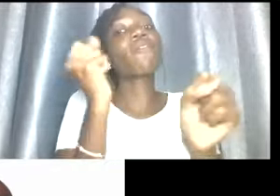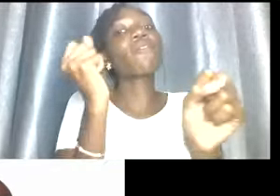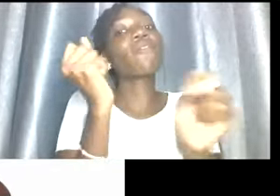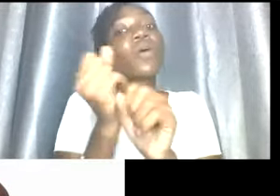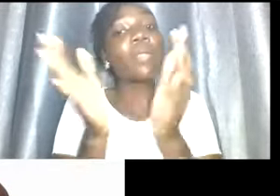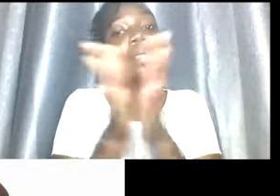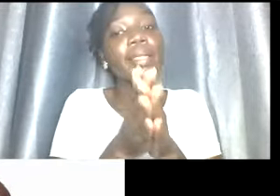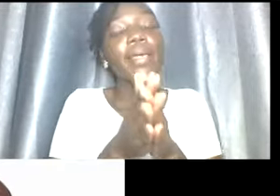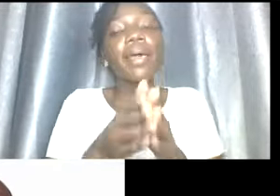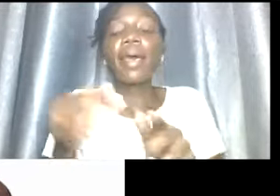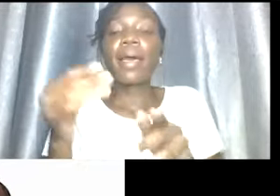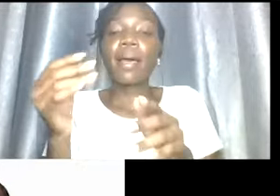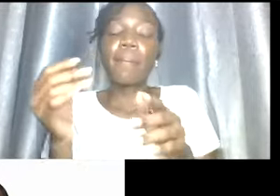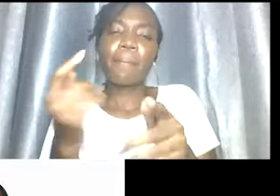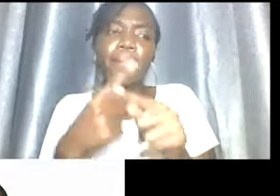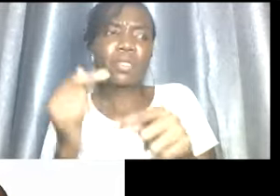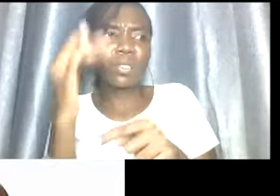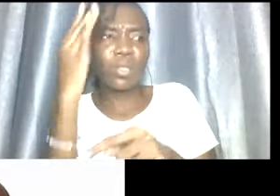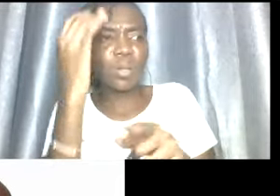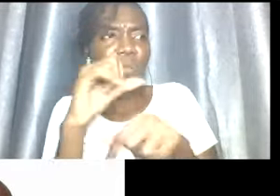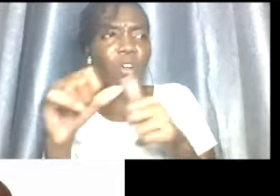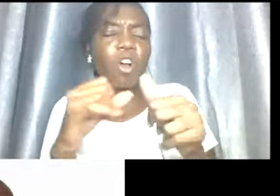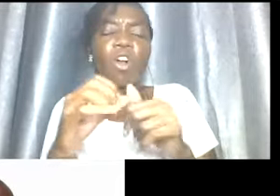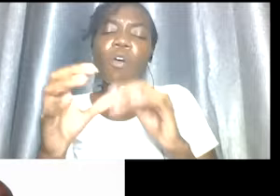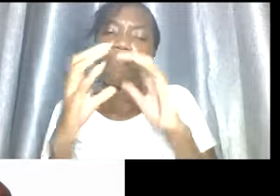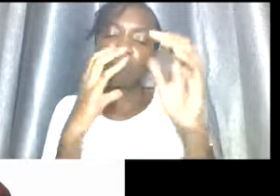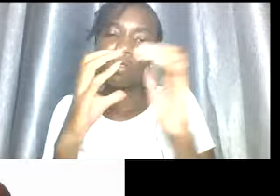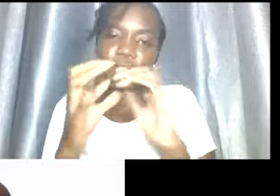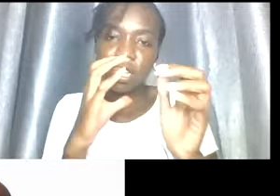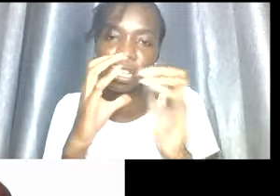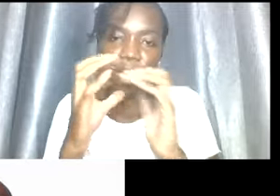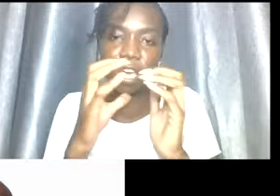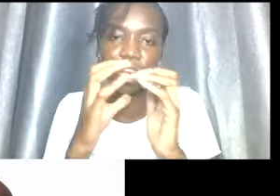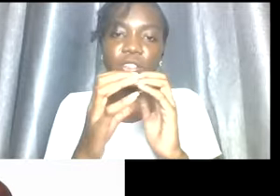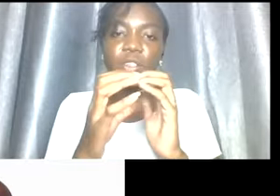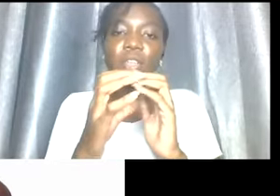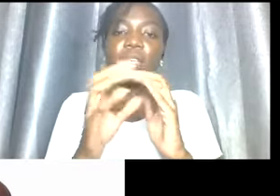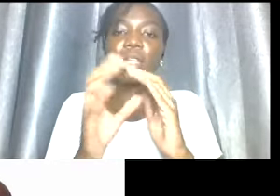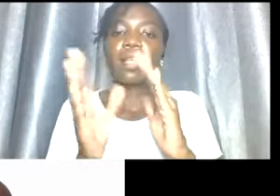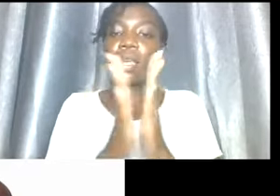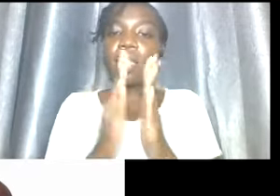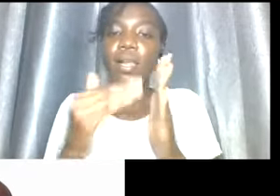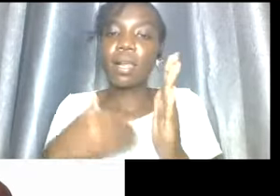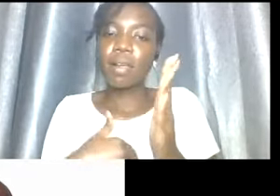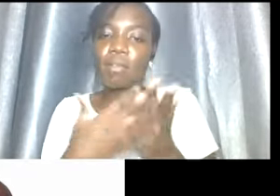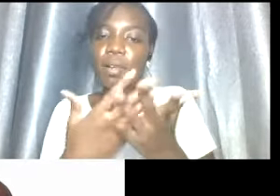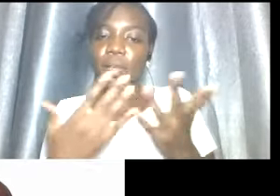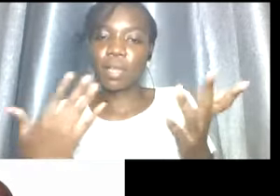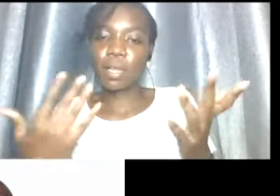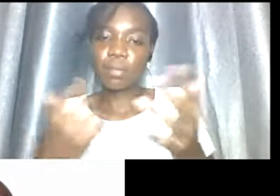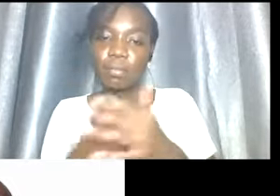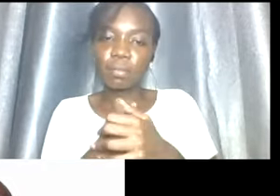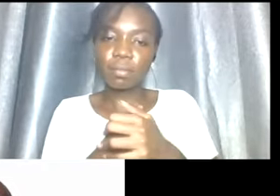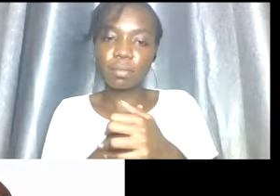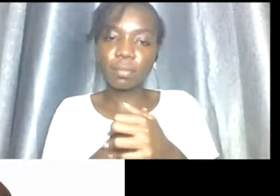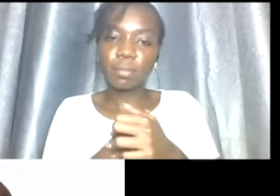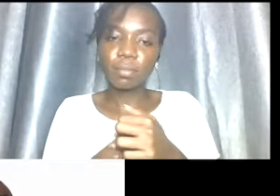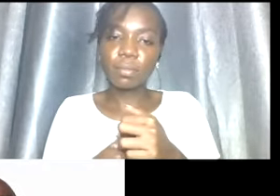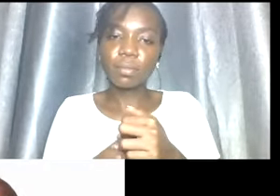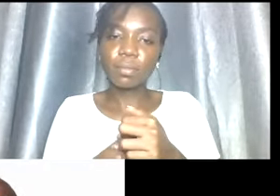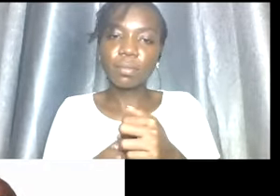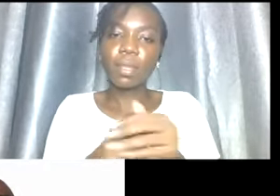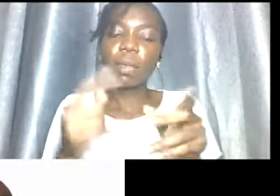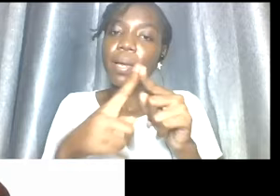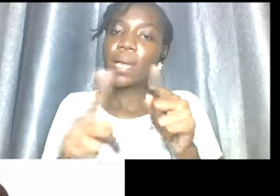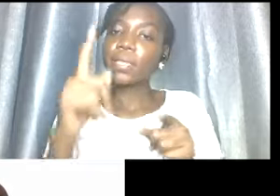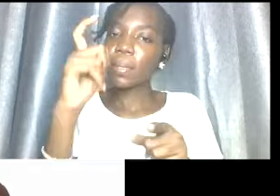we know communication isn't static and it should not be just one way. We have to be able to